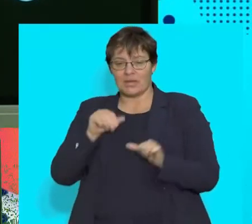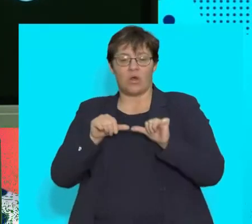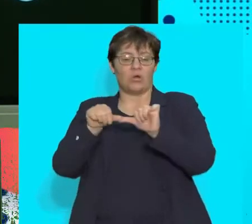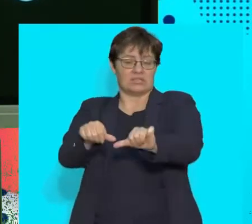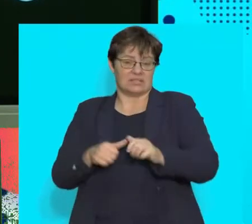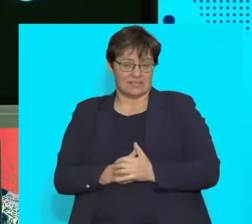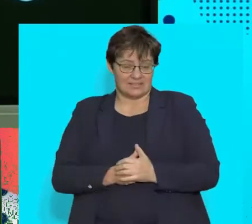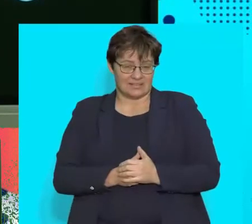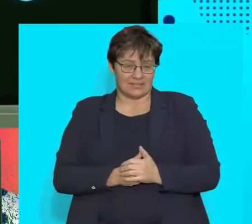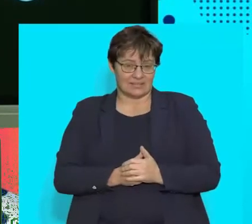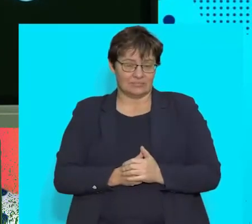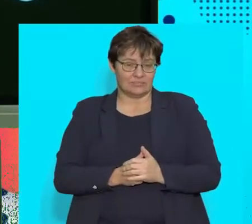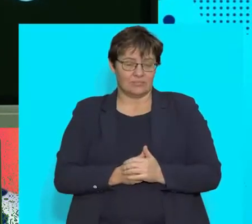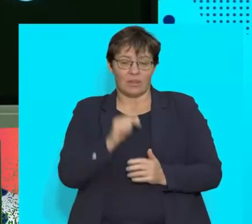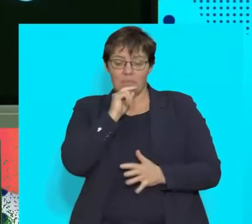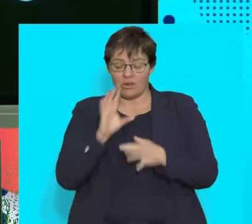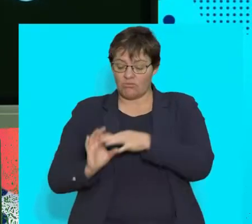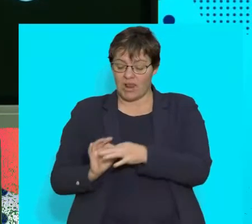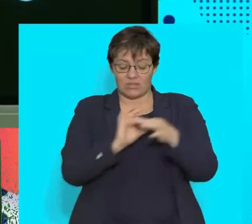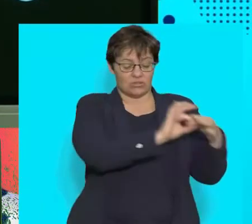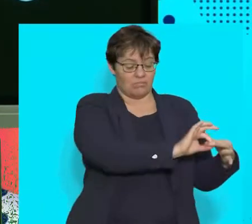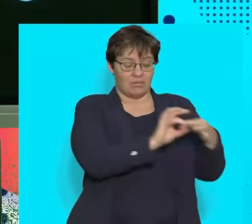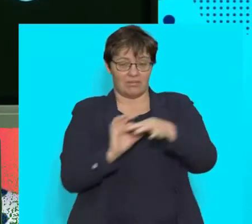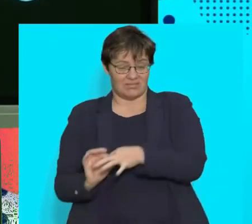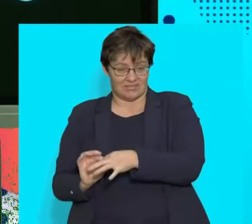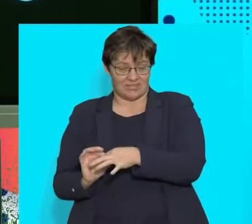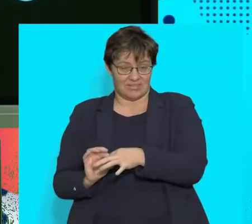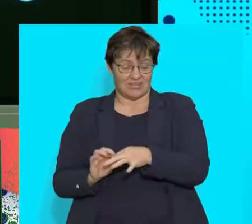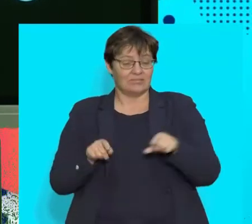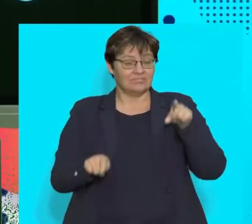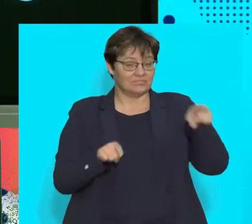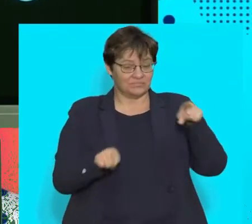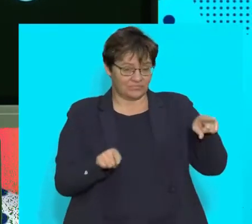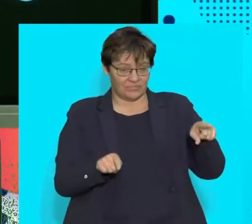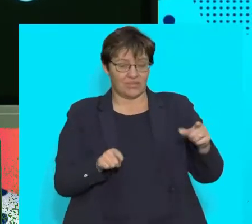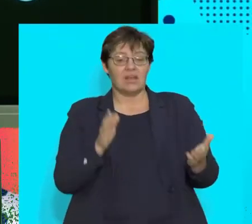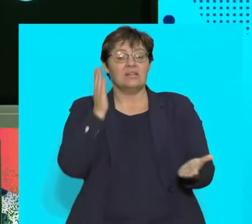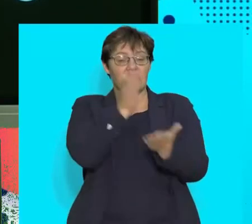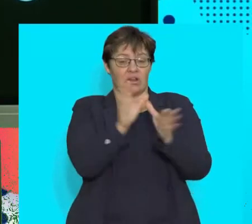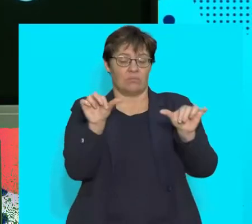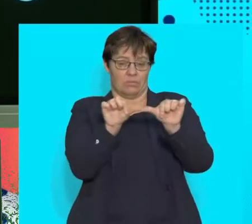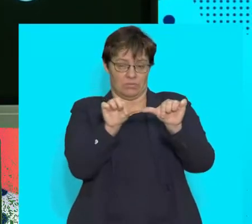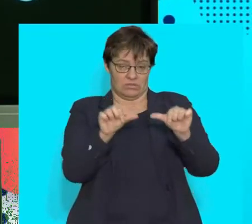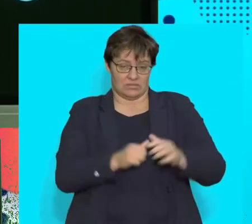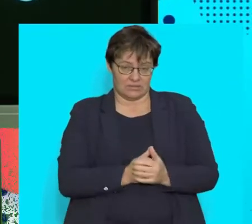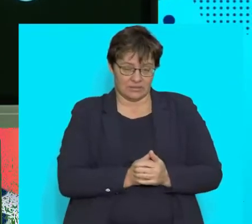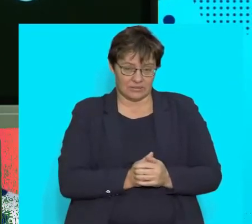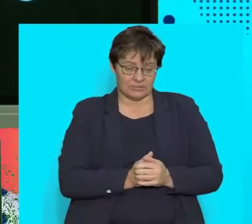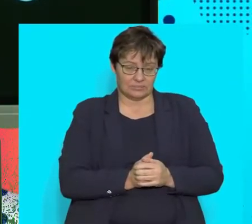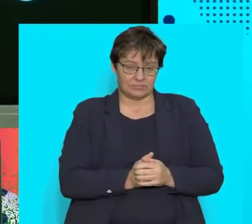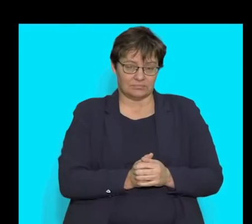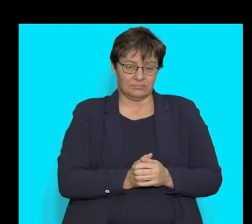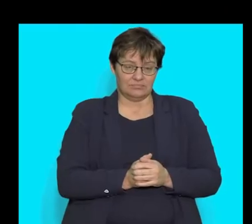constant. That tells us that this relationship between these two variables is directly proportional.